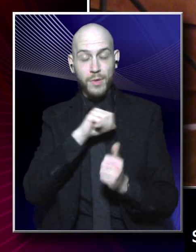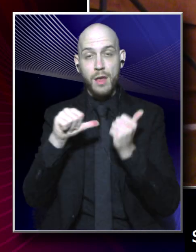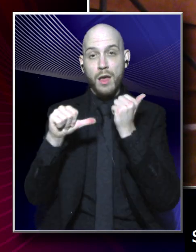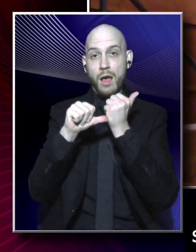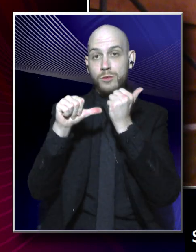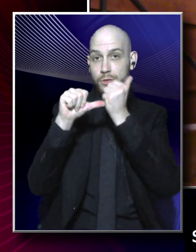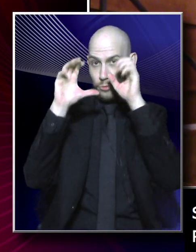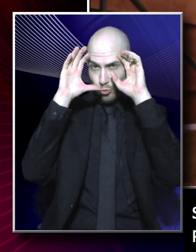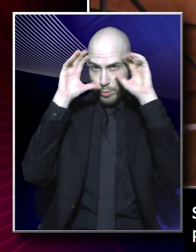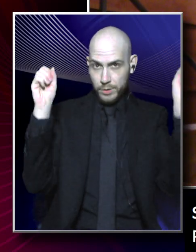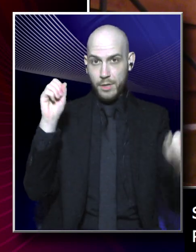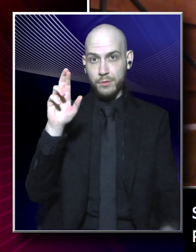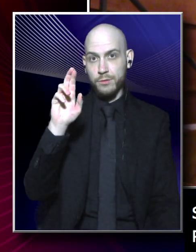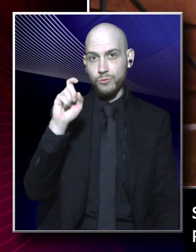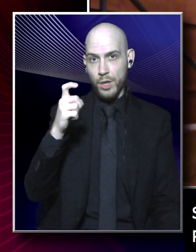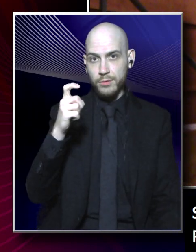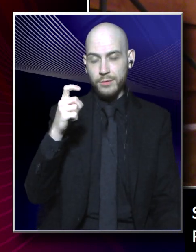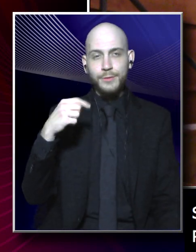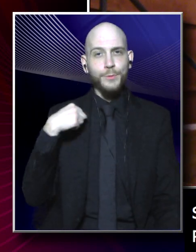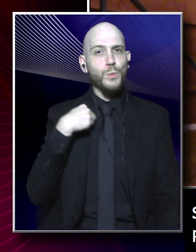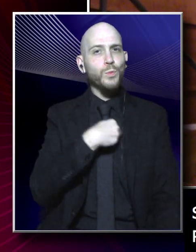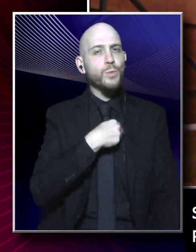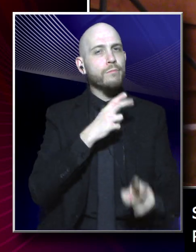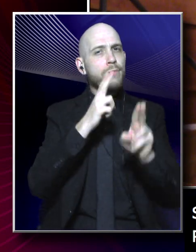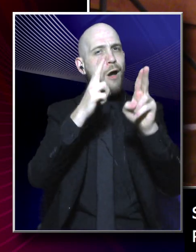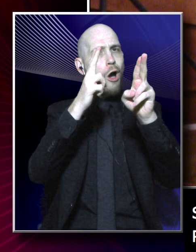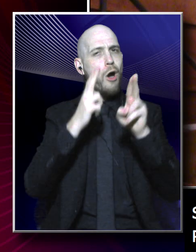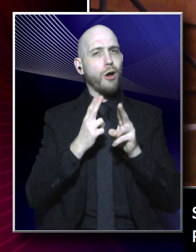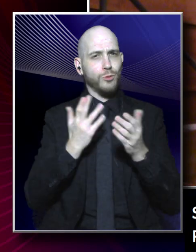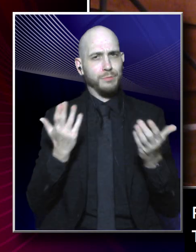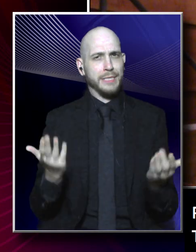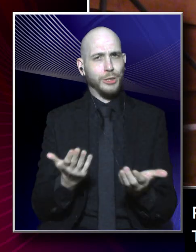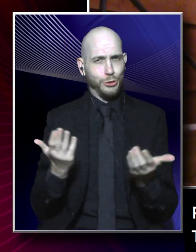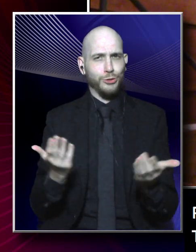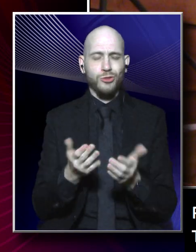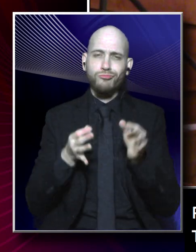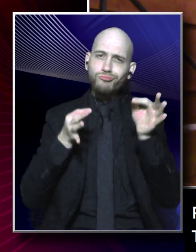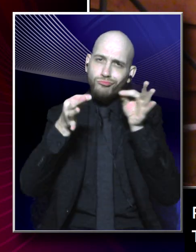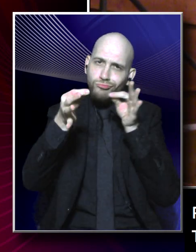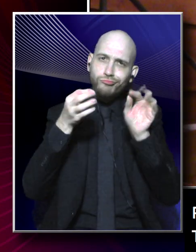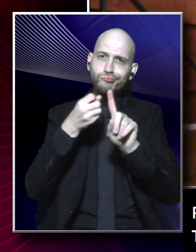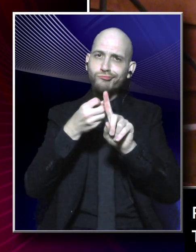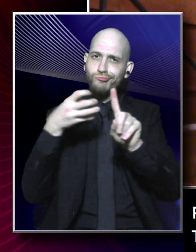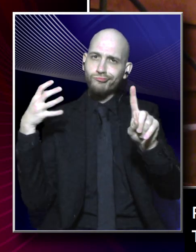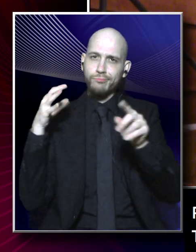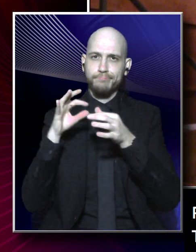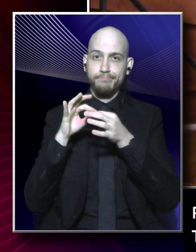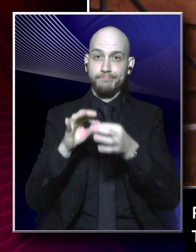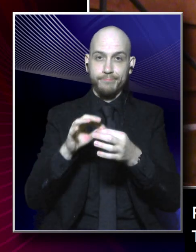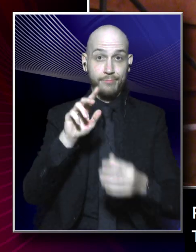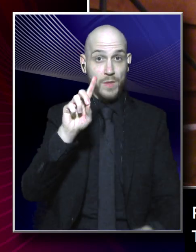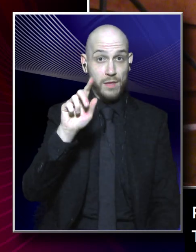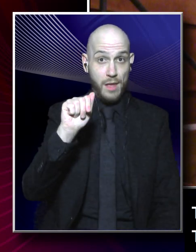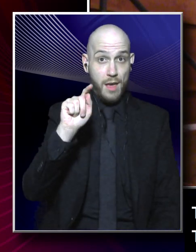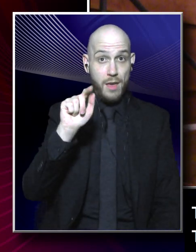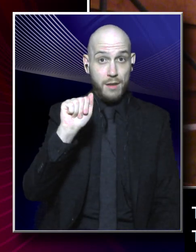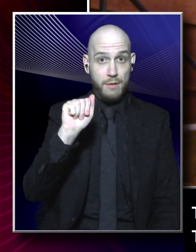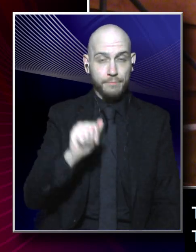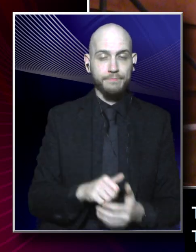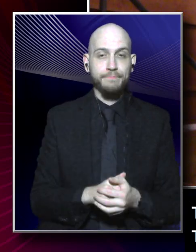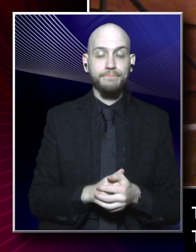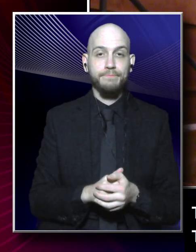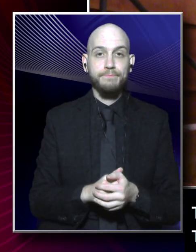is our honor to be here this evening and to talk to you a little bit about the data. The first thing that I want to